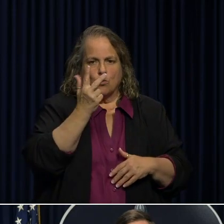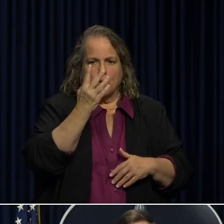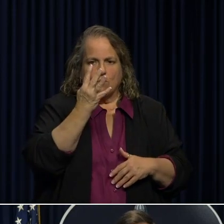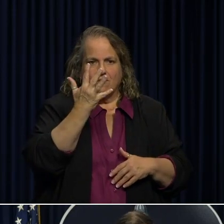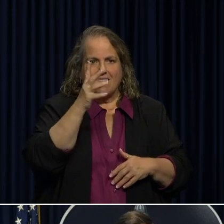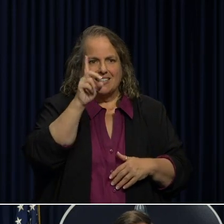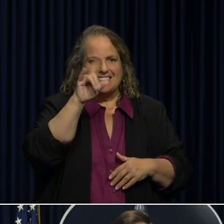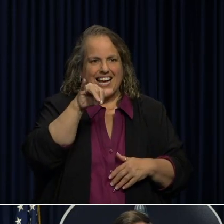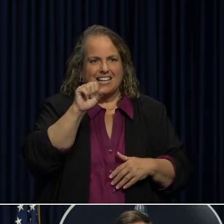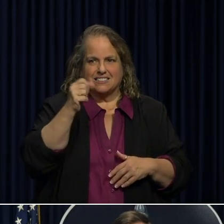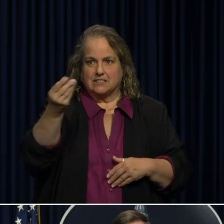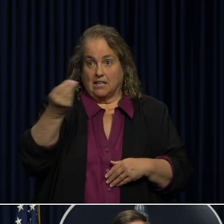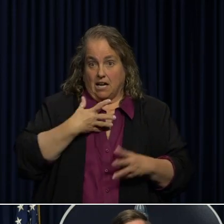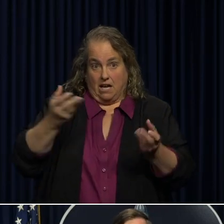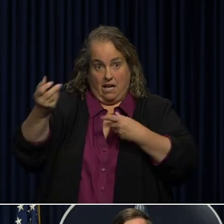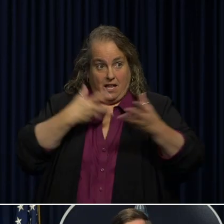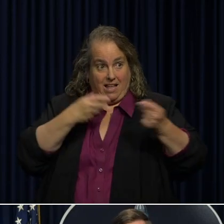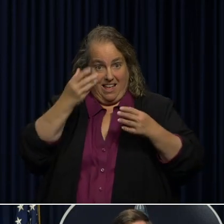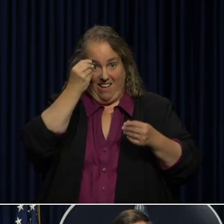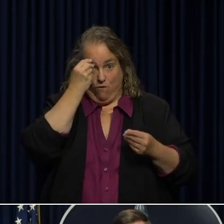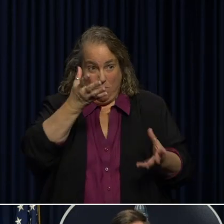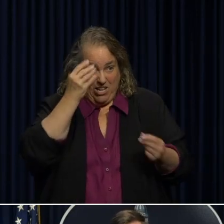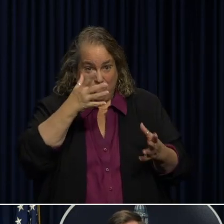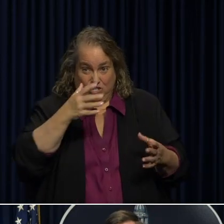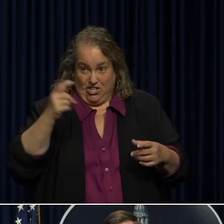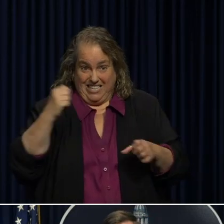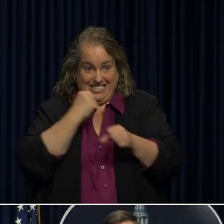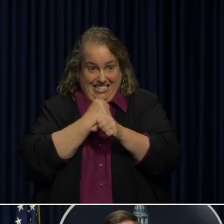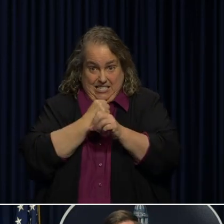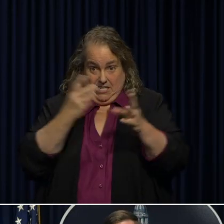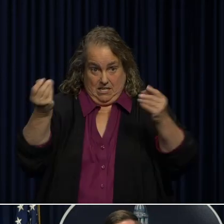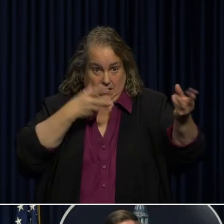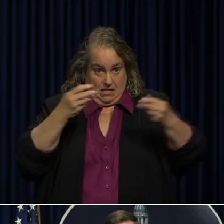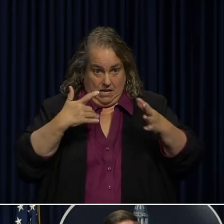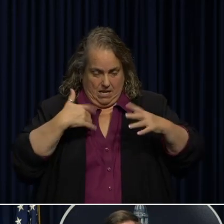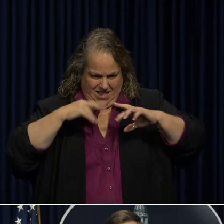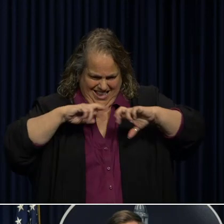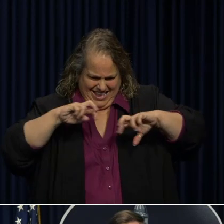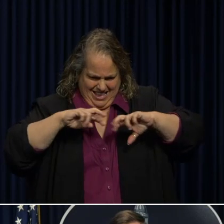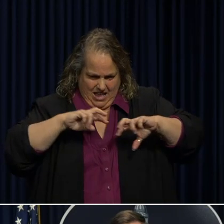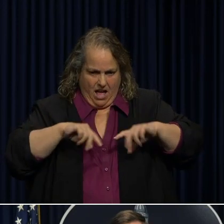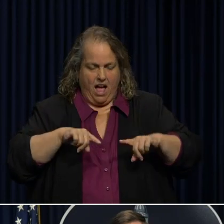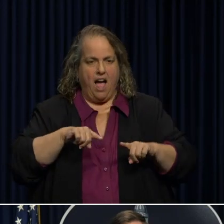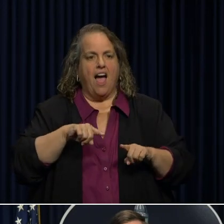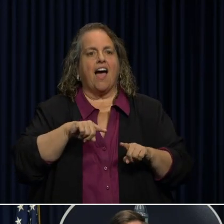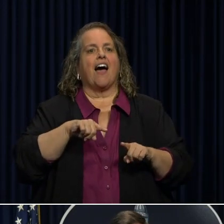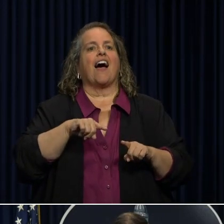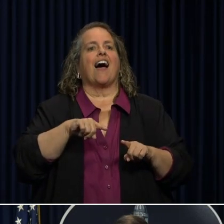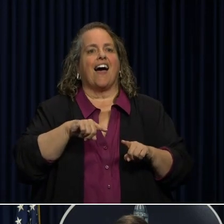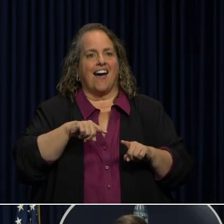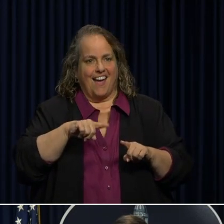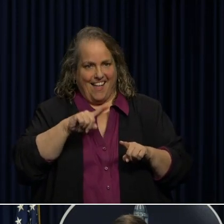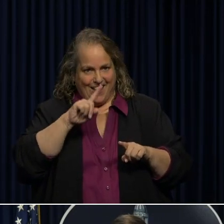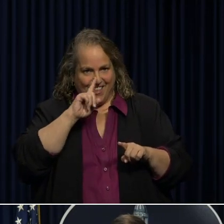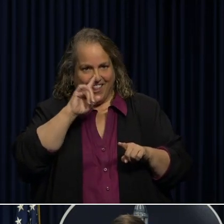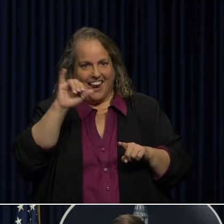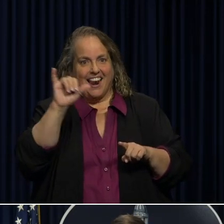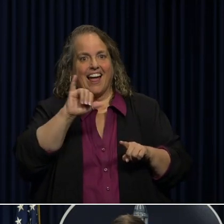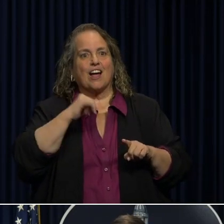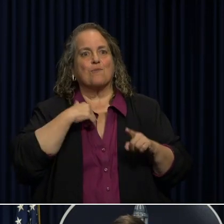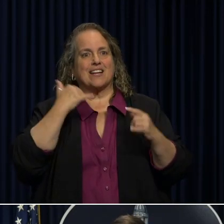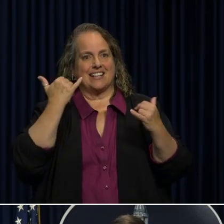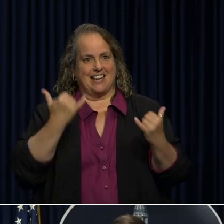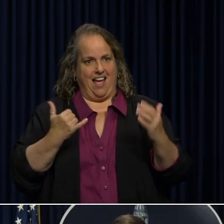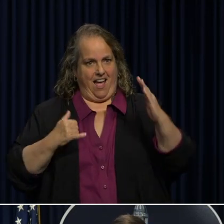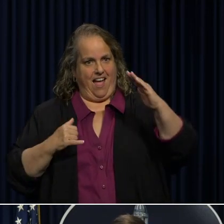on the averages because of the delay in getting results, that yes, we are moving